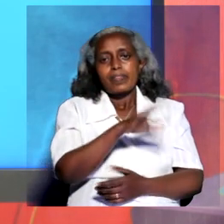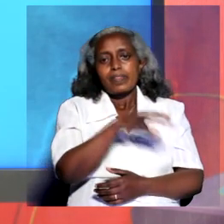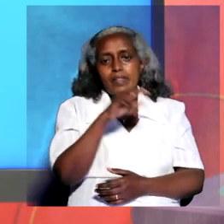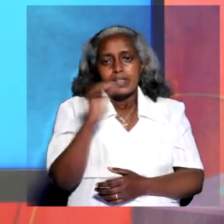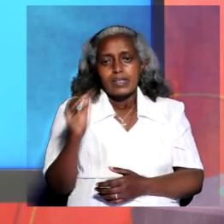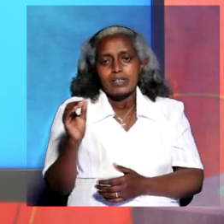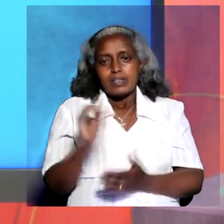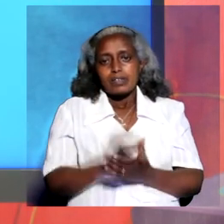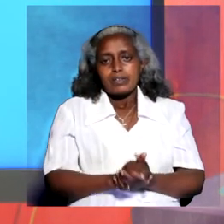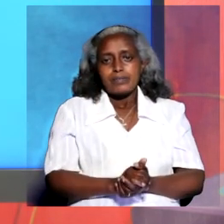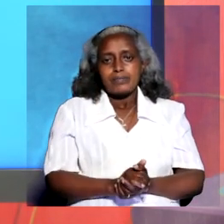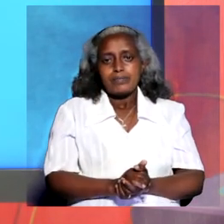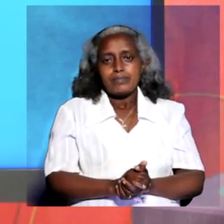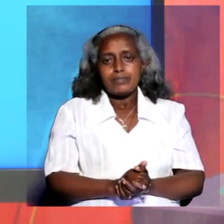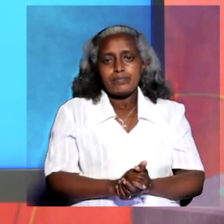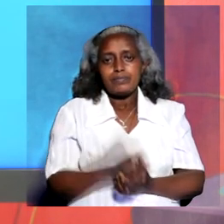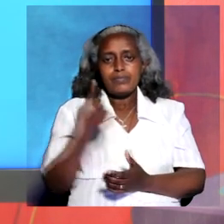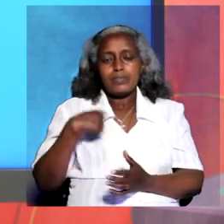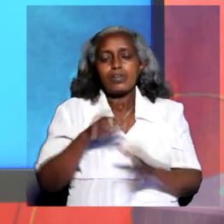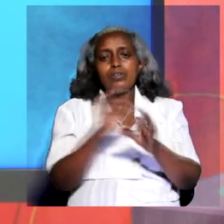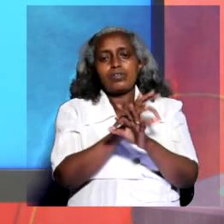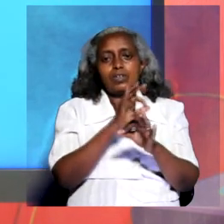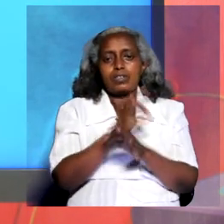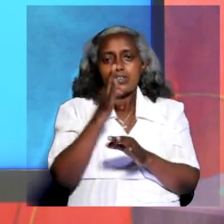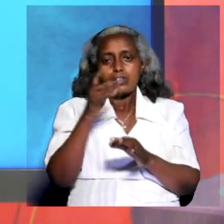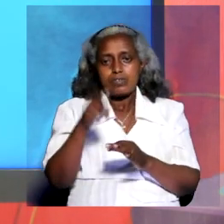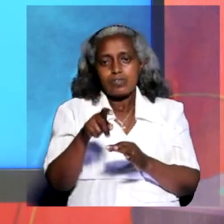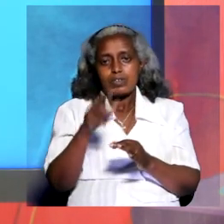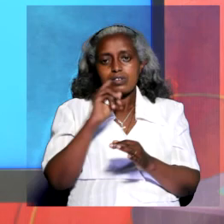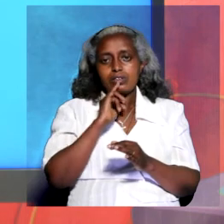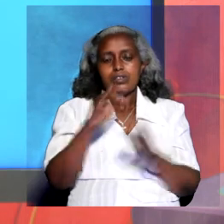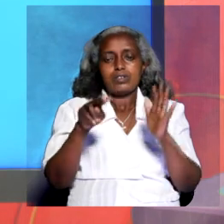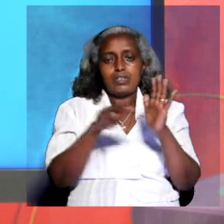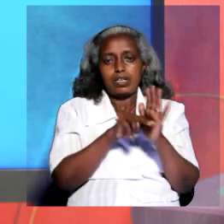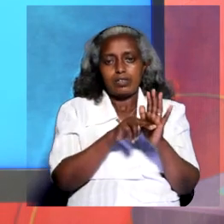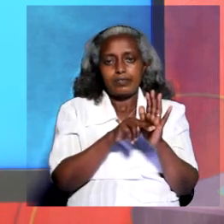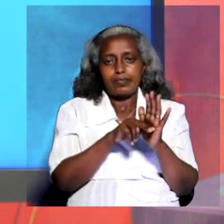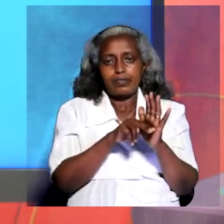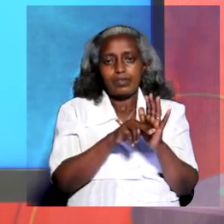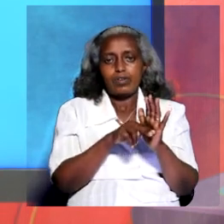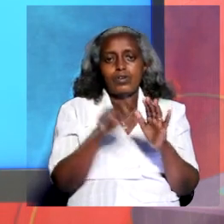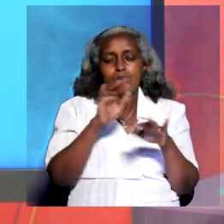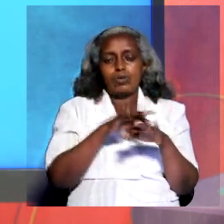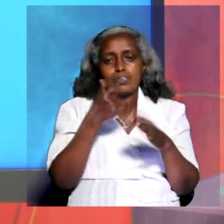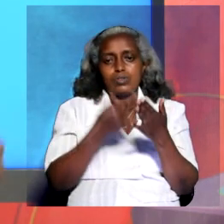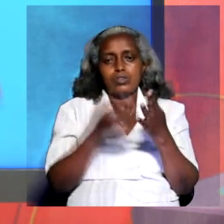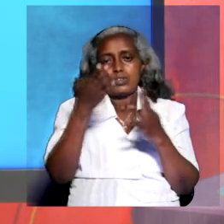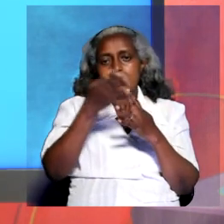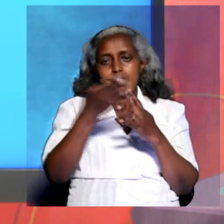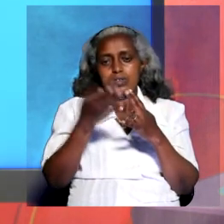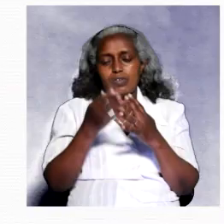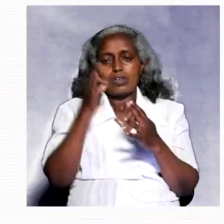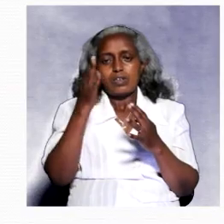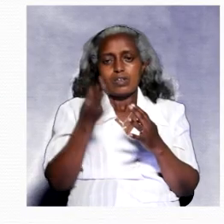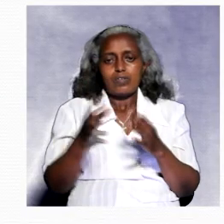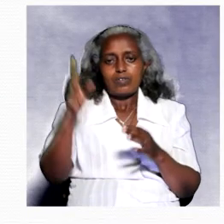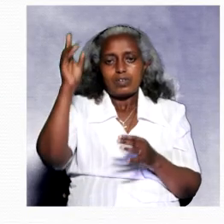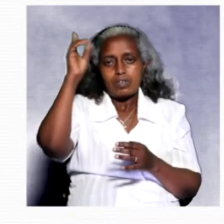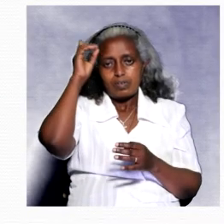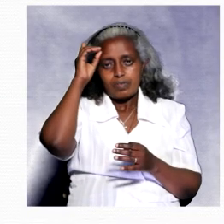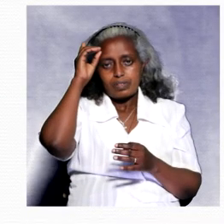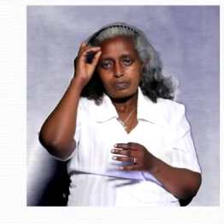And our function f of x is negative on this interval. F